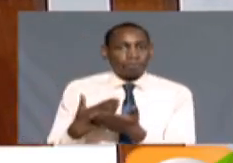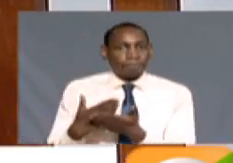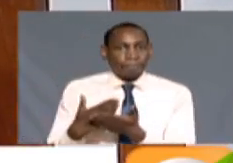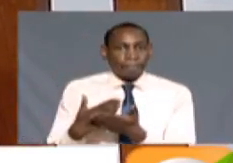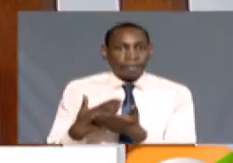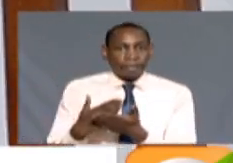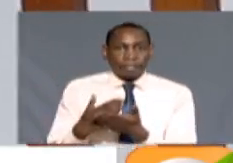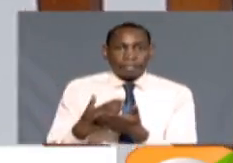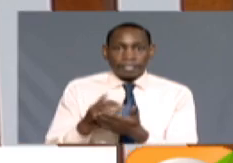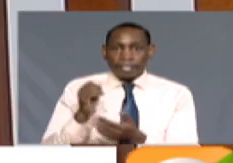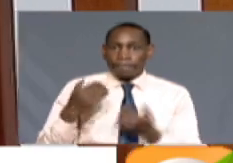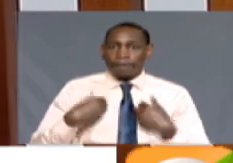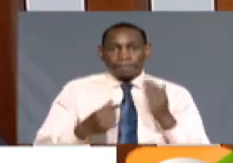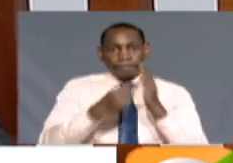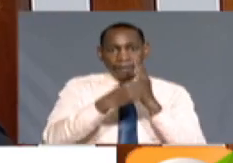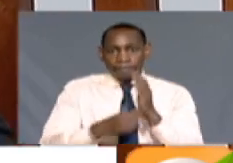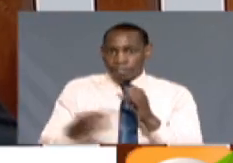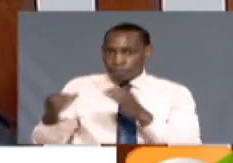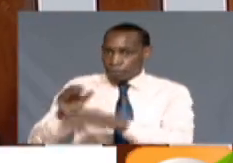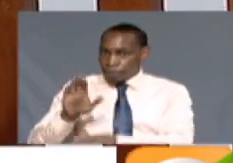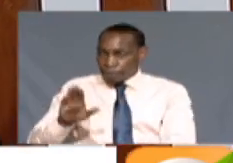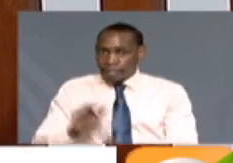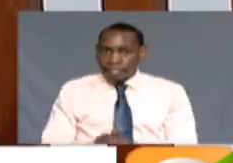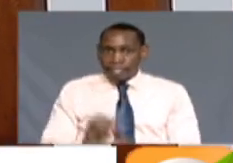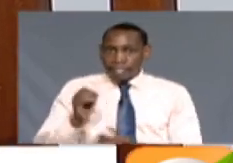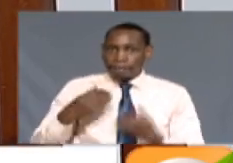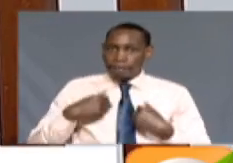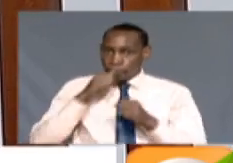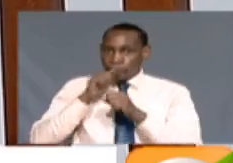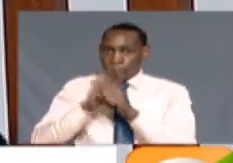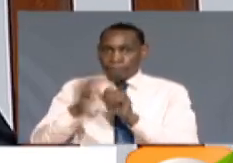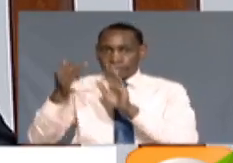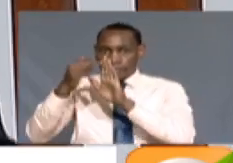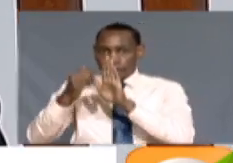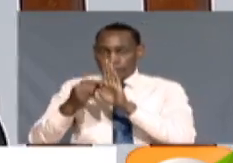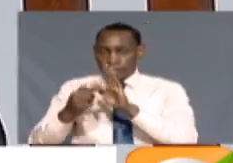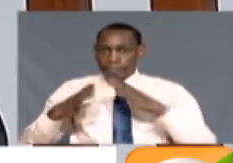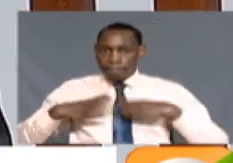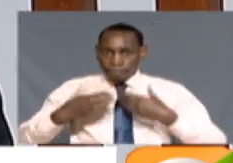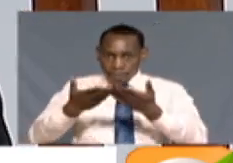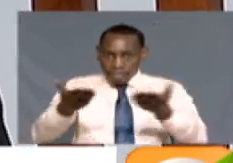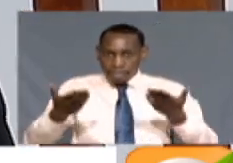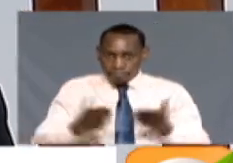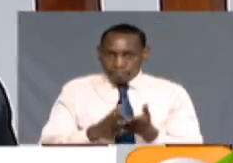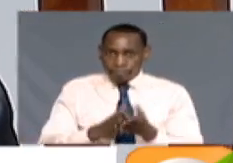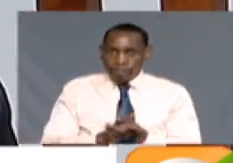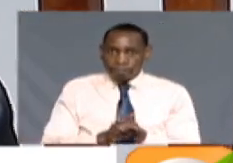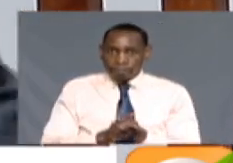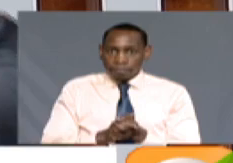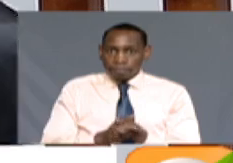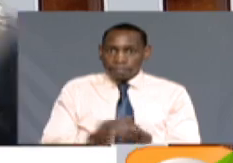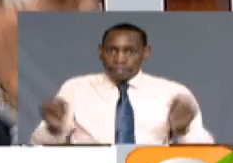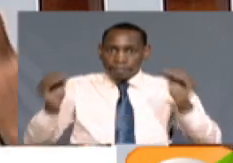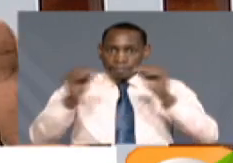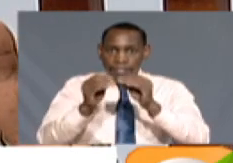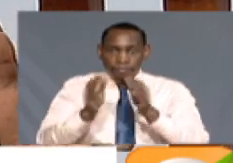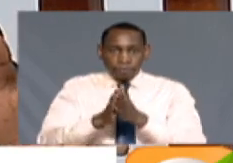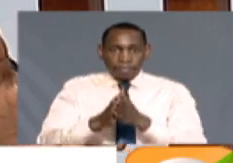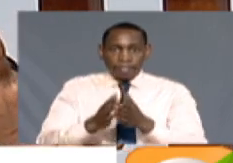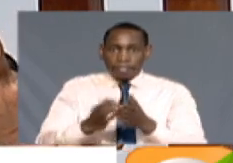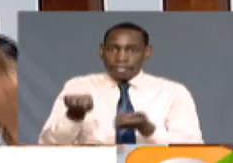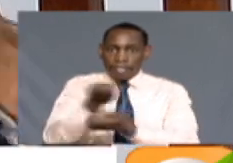If you had manifesto of your party, if you had some promises you made to the people, you come down and sit with